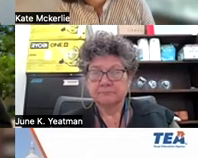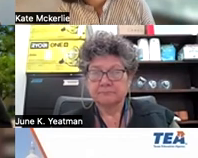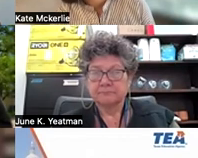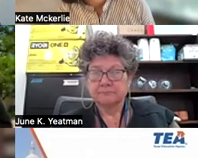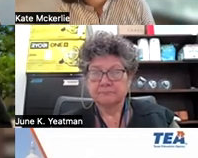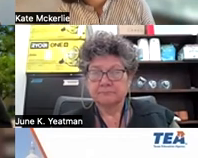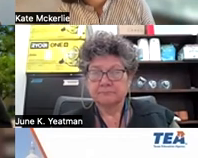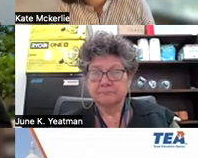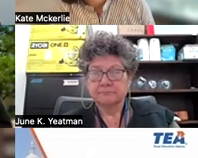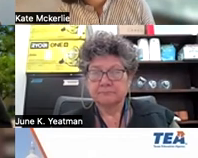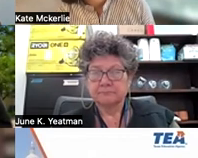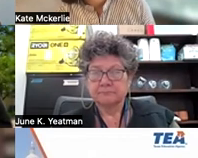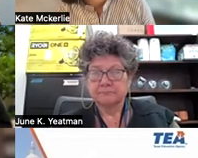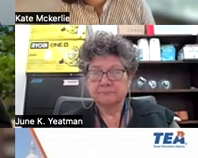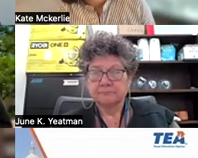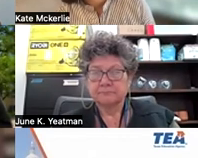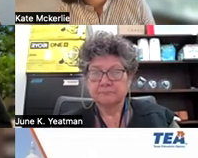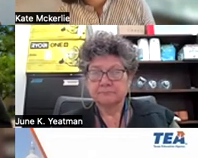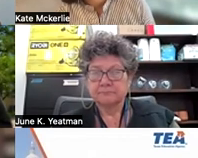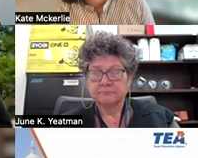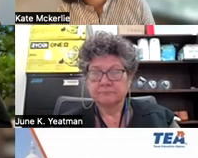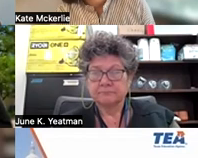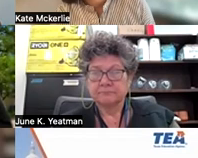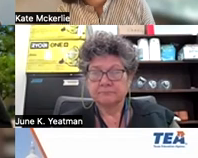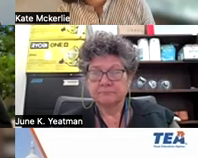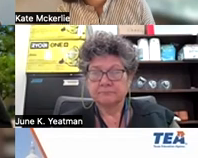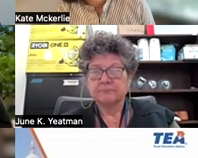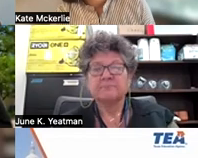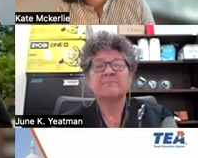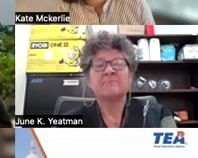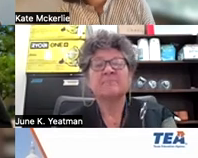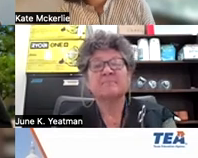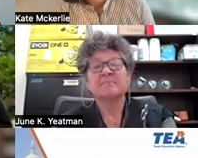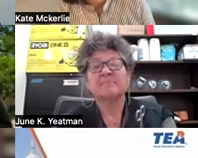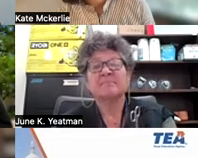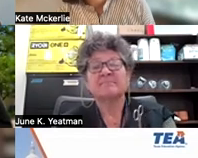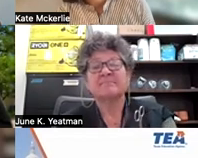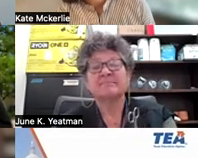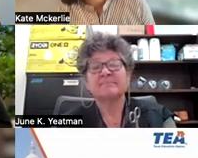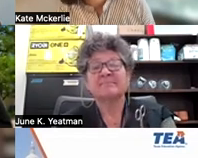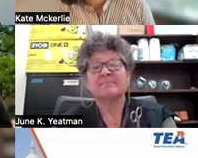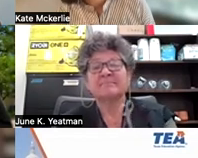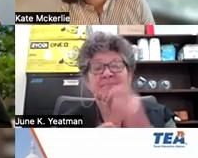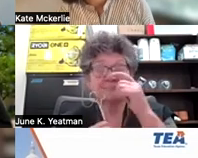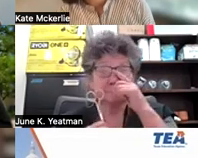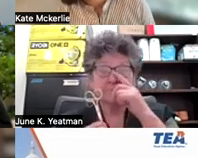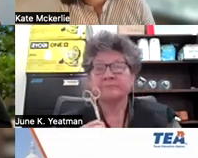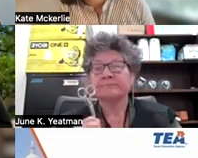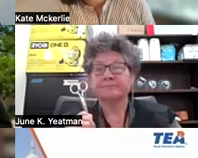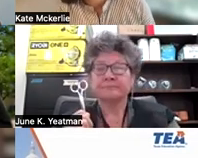and could encumber health and wellness, stable housing, all of that. That comes